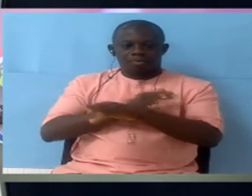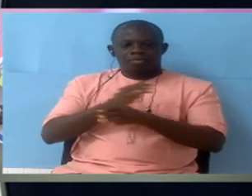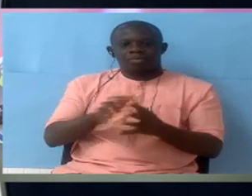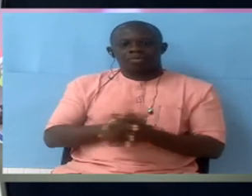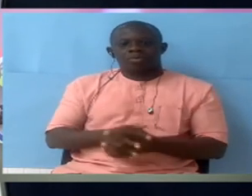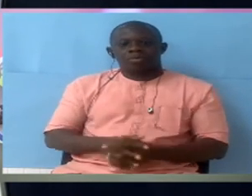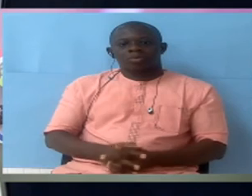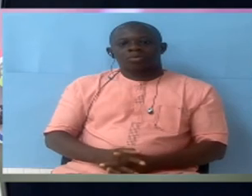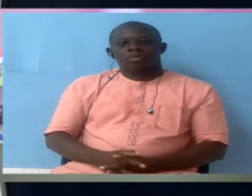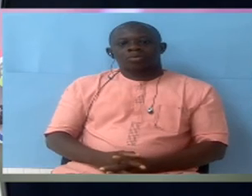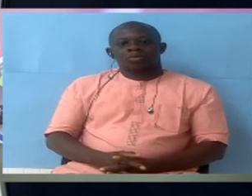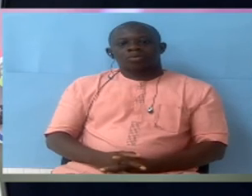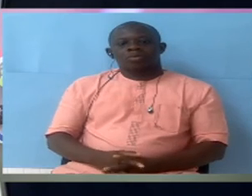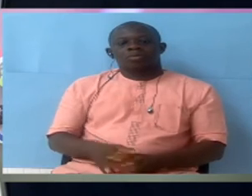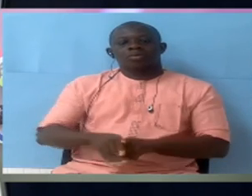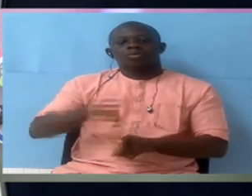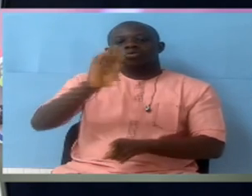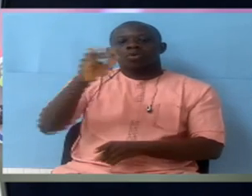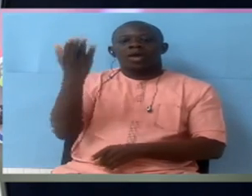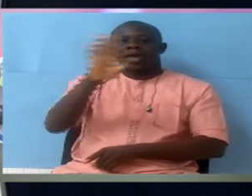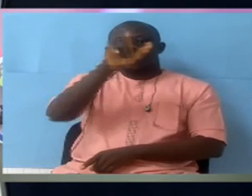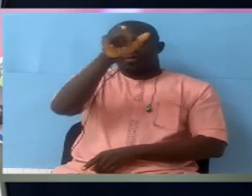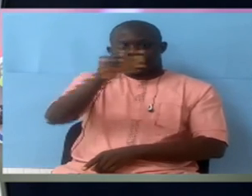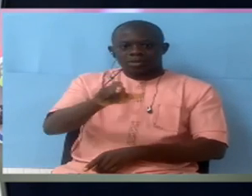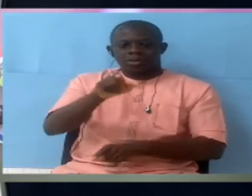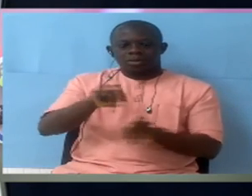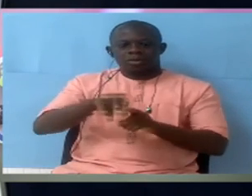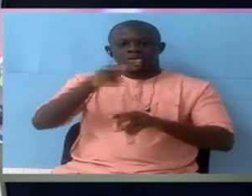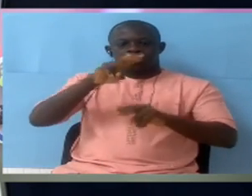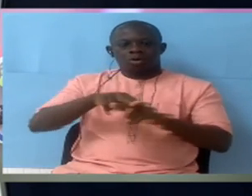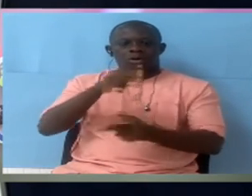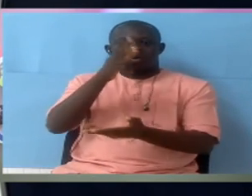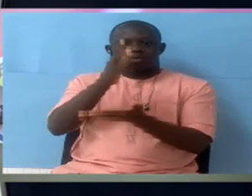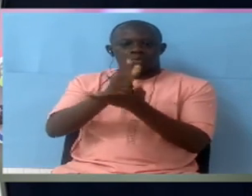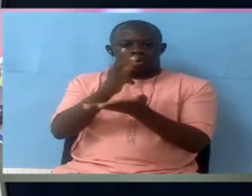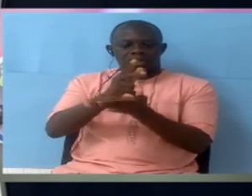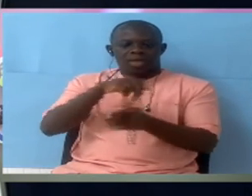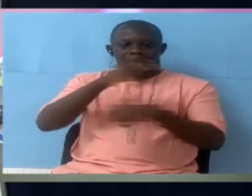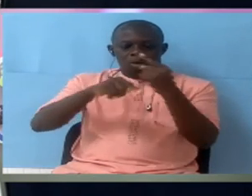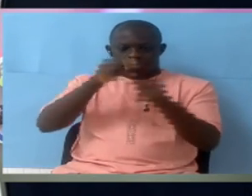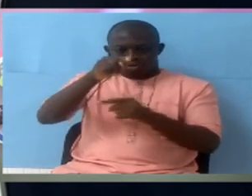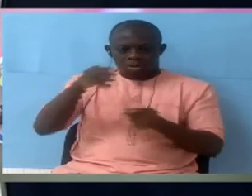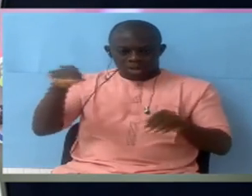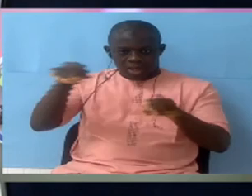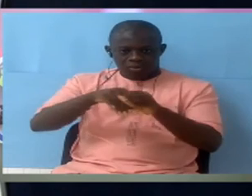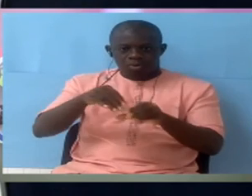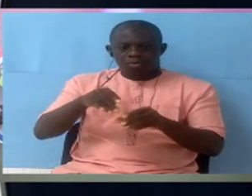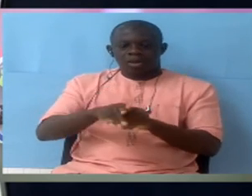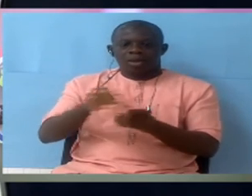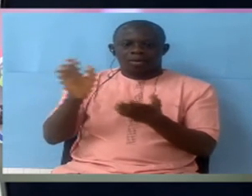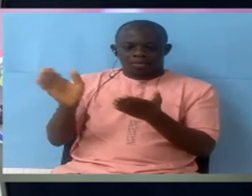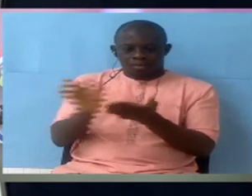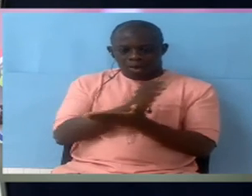did anyone testify of your involvement in the coup? Ndax amna kenn ko